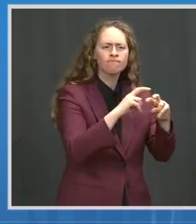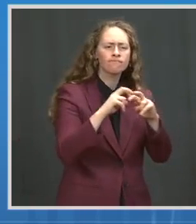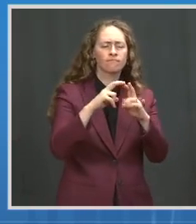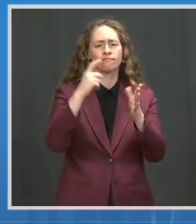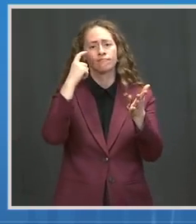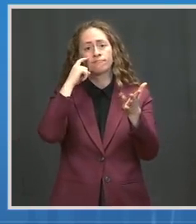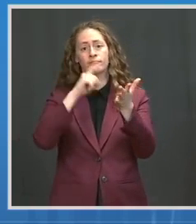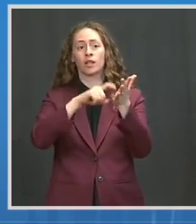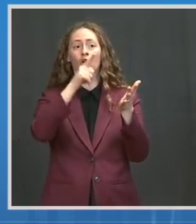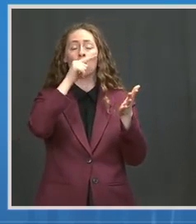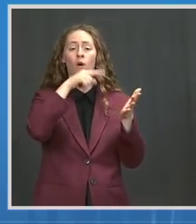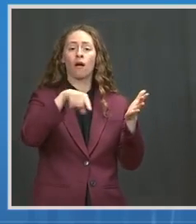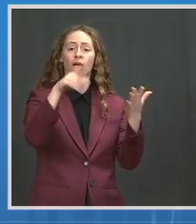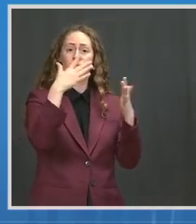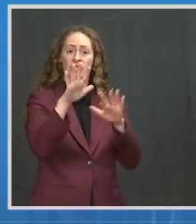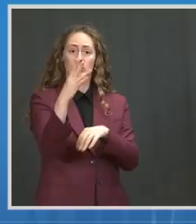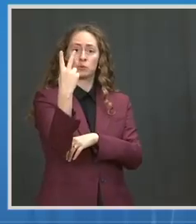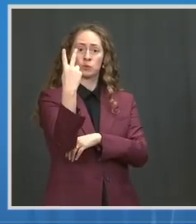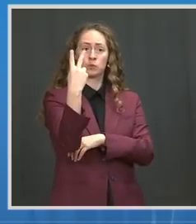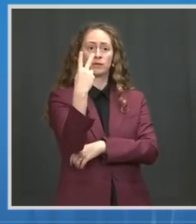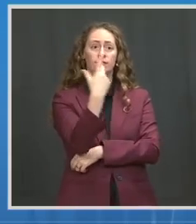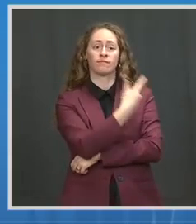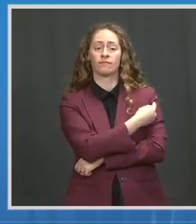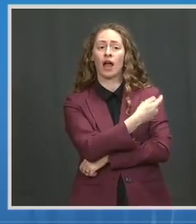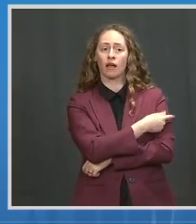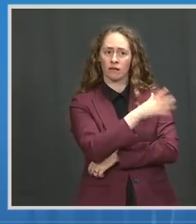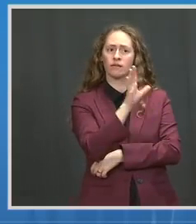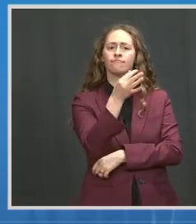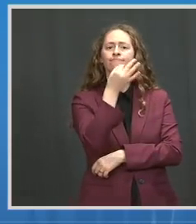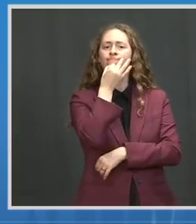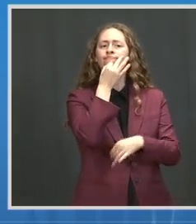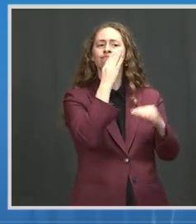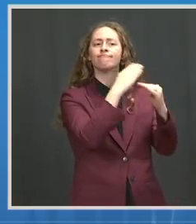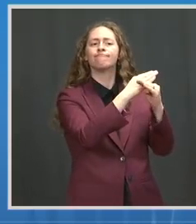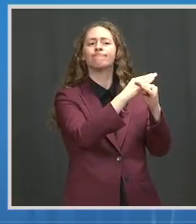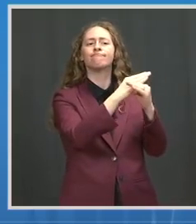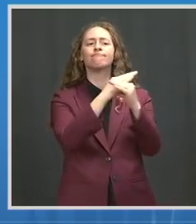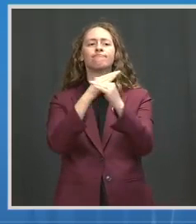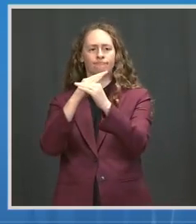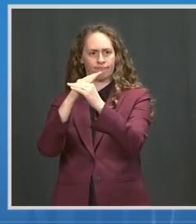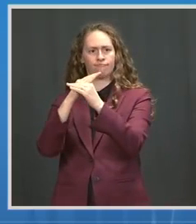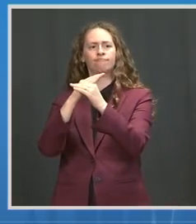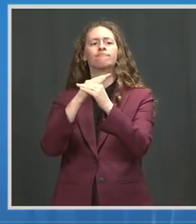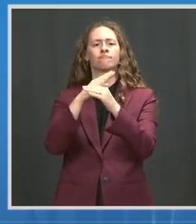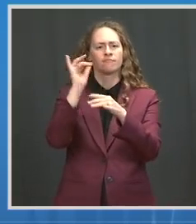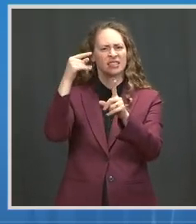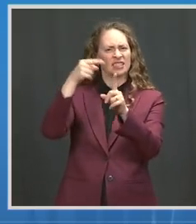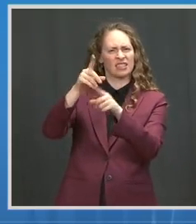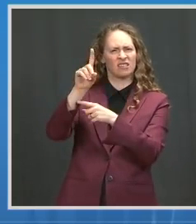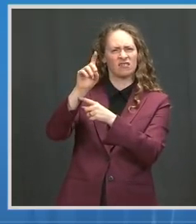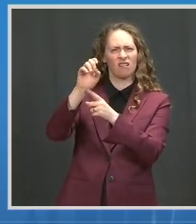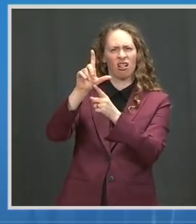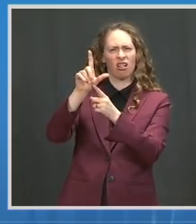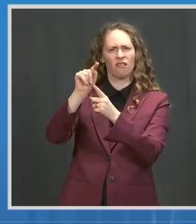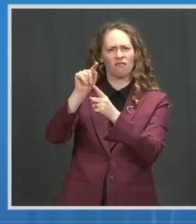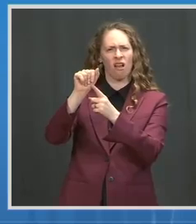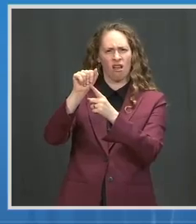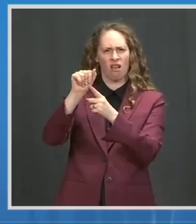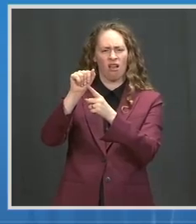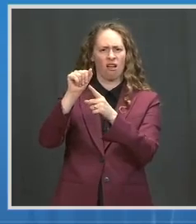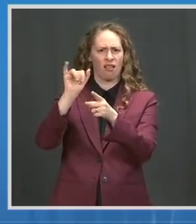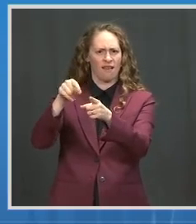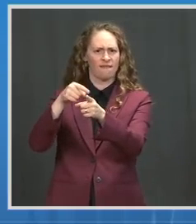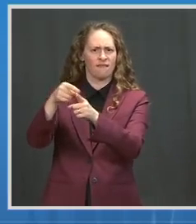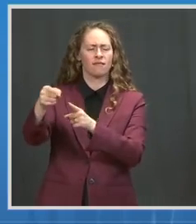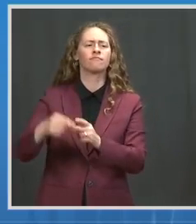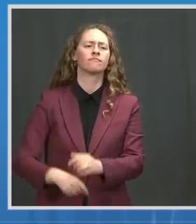AstraZeneca appear to be effective against the Delta variant. There's reduced vaccine effectiveness